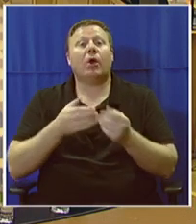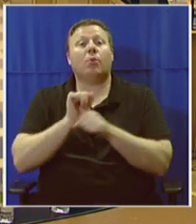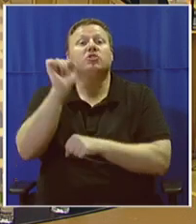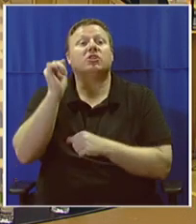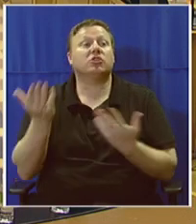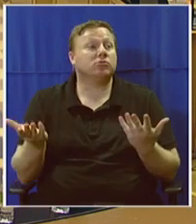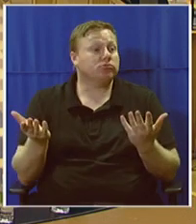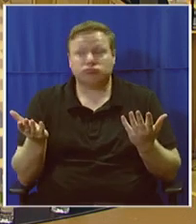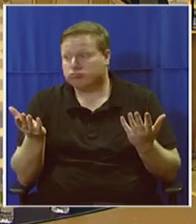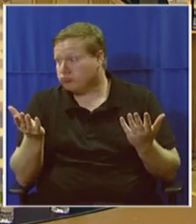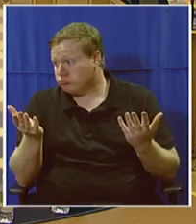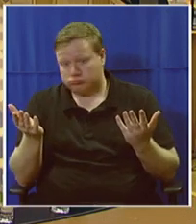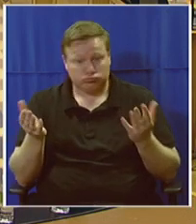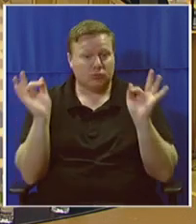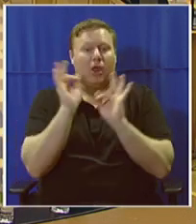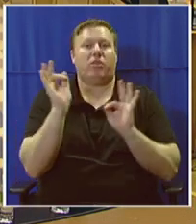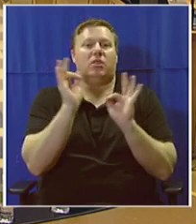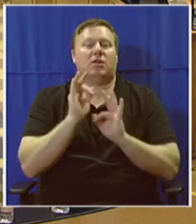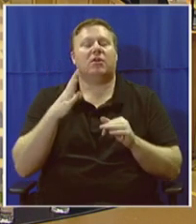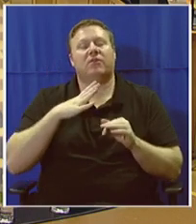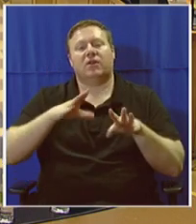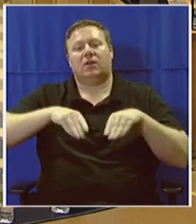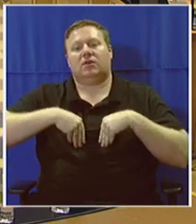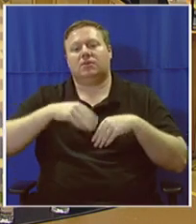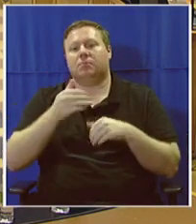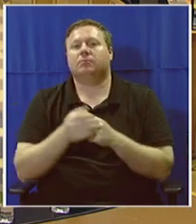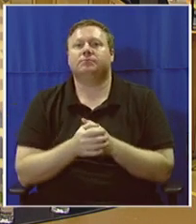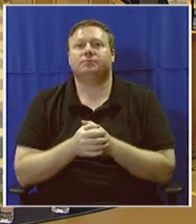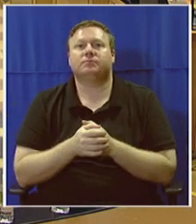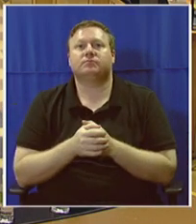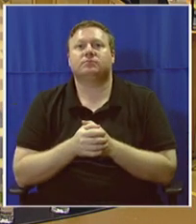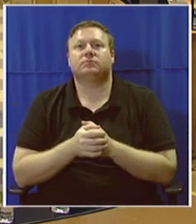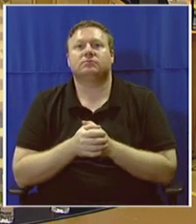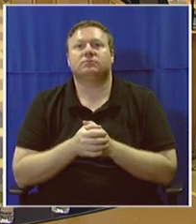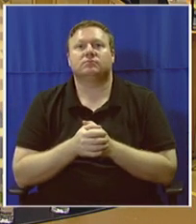No objections. Motion agreed to.